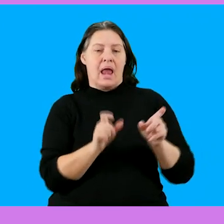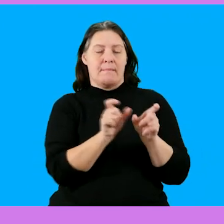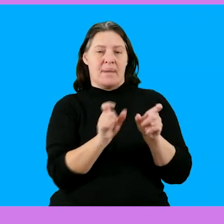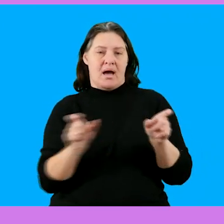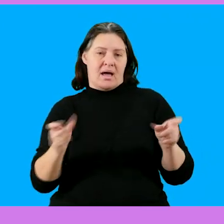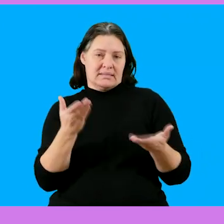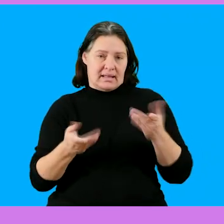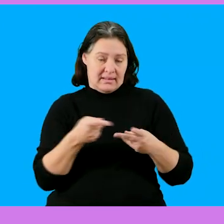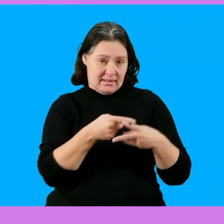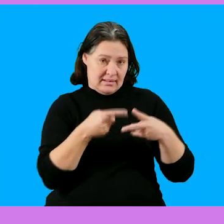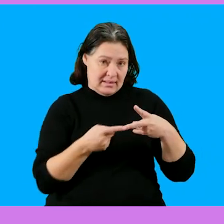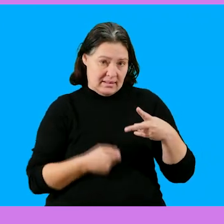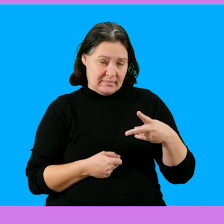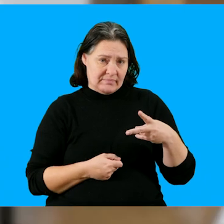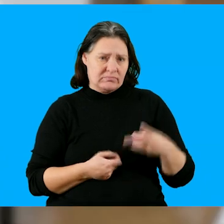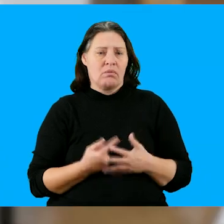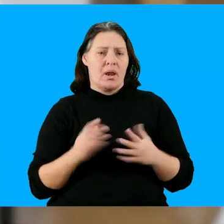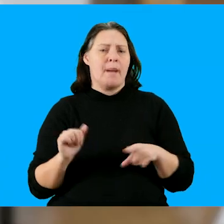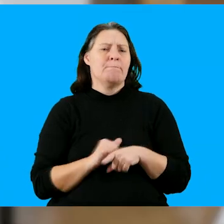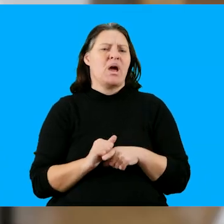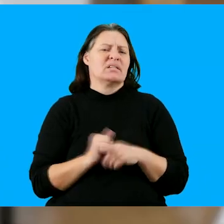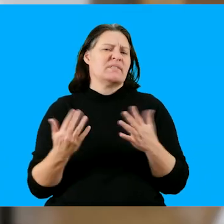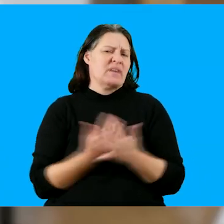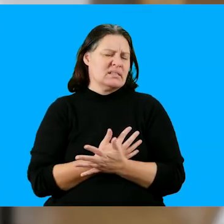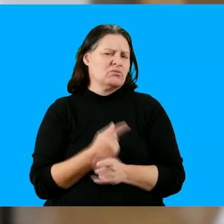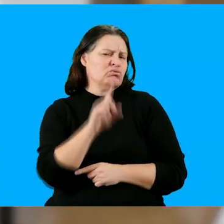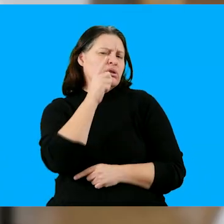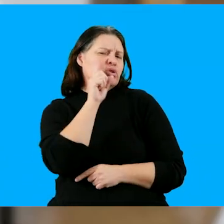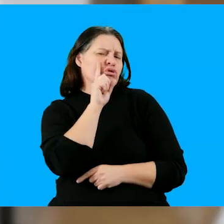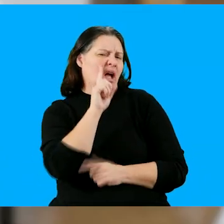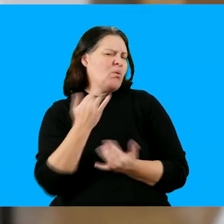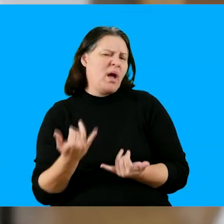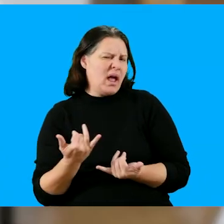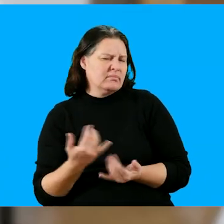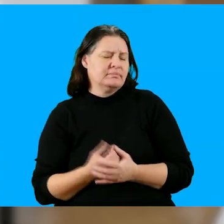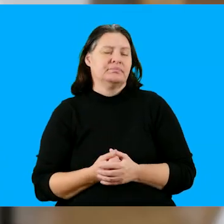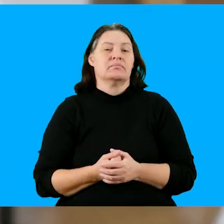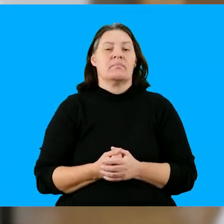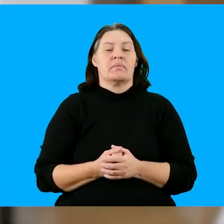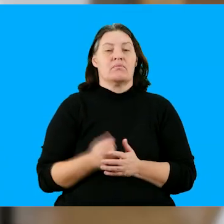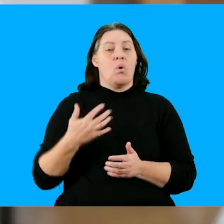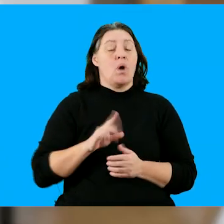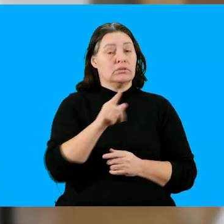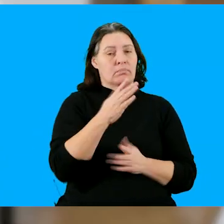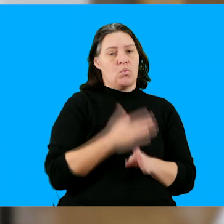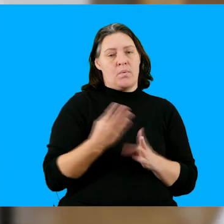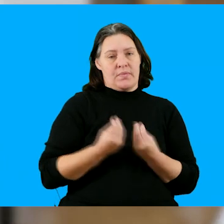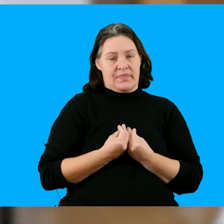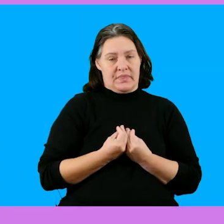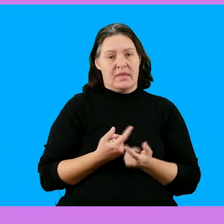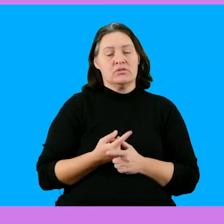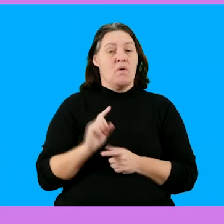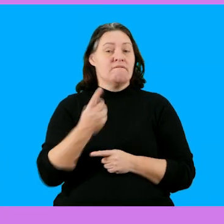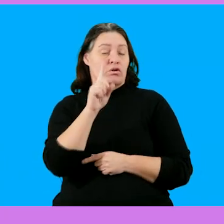your bar scale. Now let's do a quick practice, right, just to check where we're at this moment in time. So I want you to work with